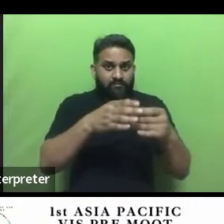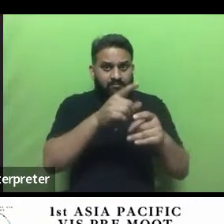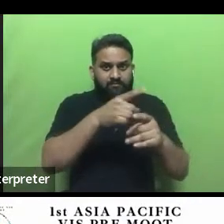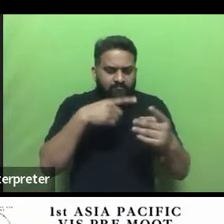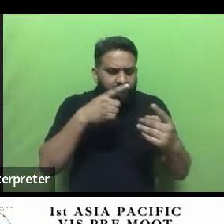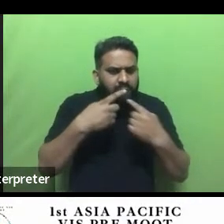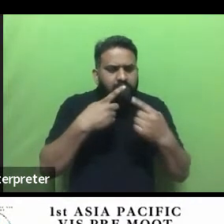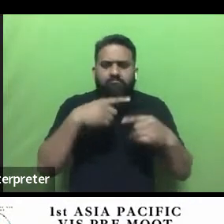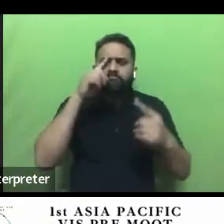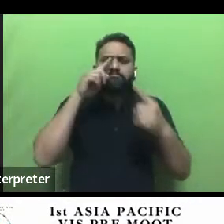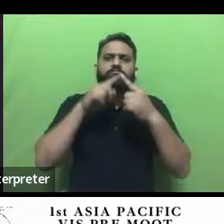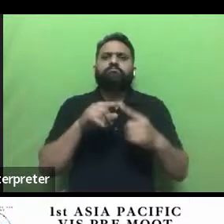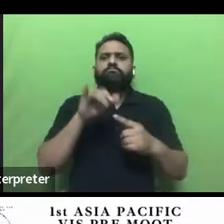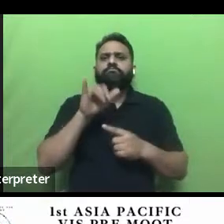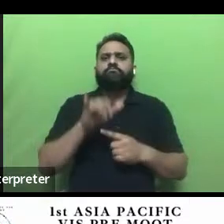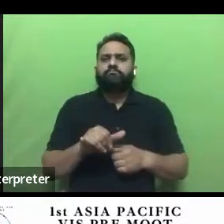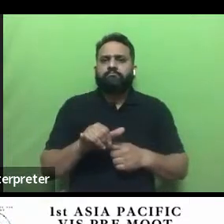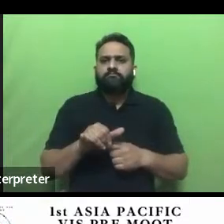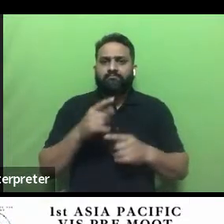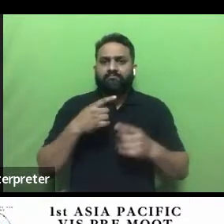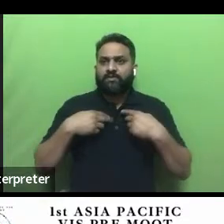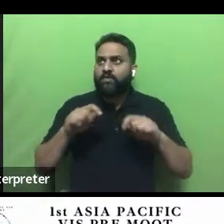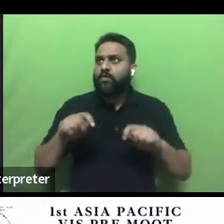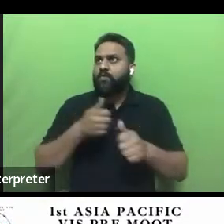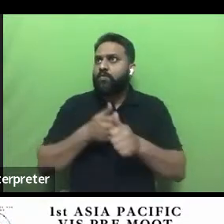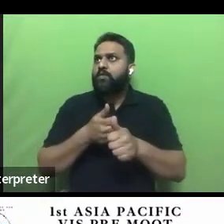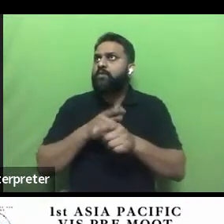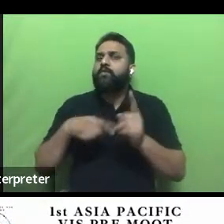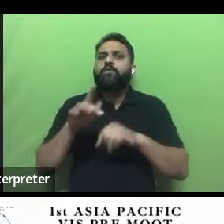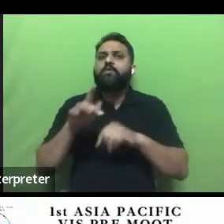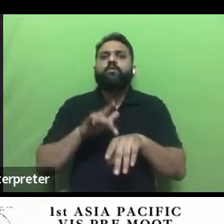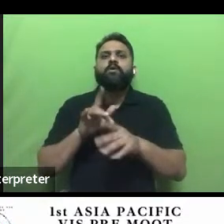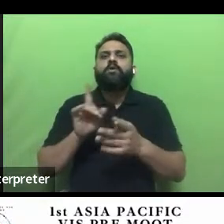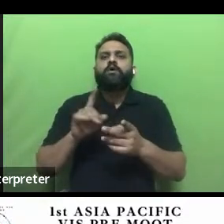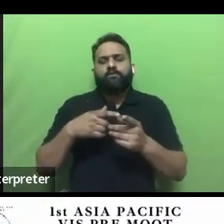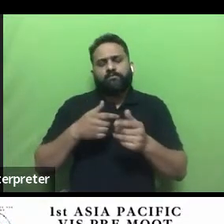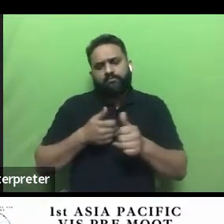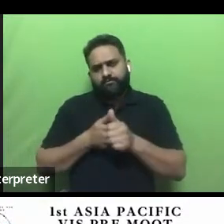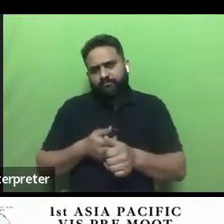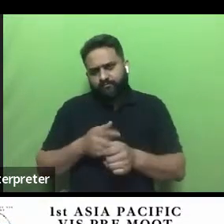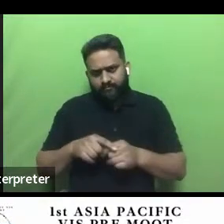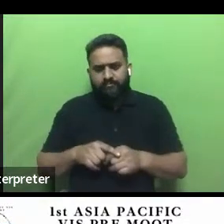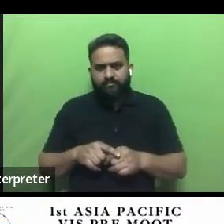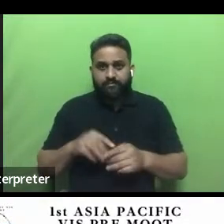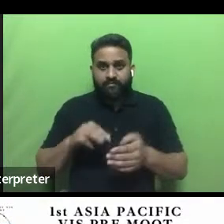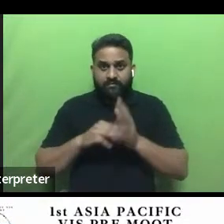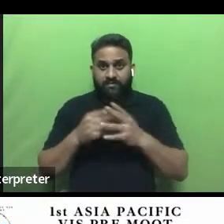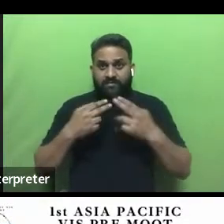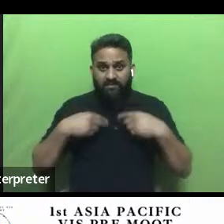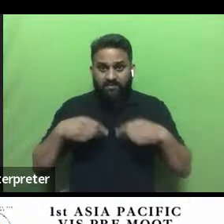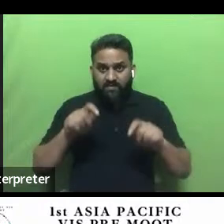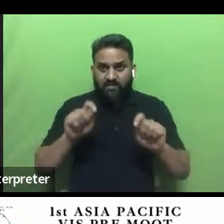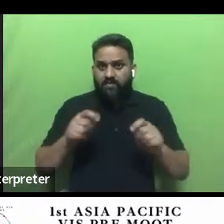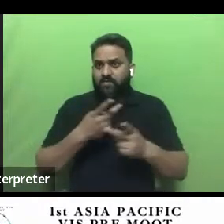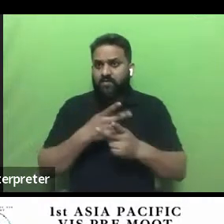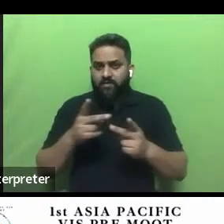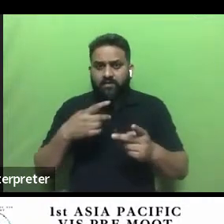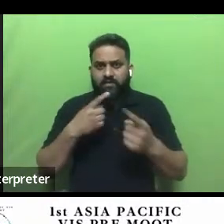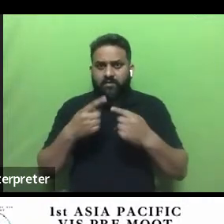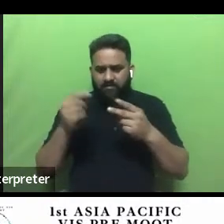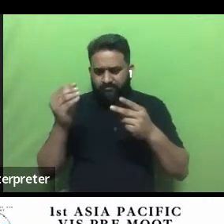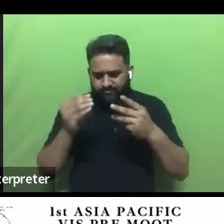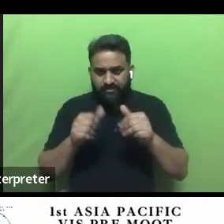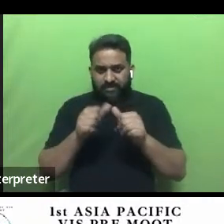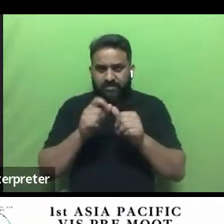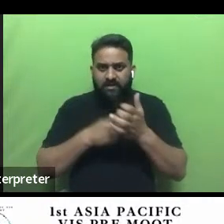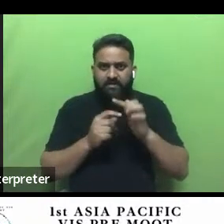to this tribunal's jurisdiction because they agreed to arbitrate under the terms of the arbitration clause contained in Article 9